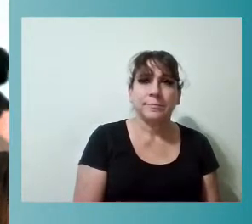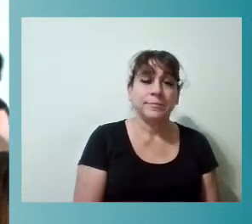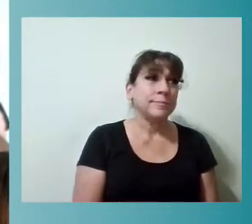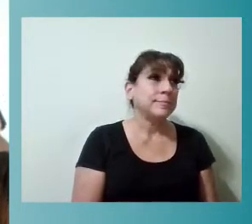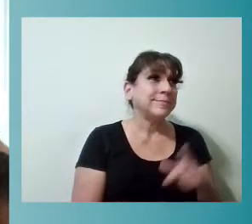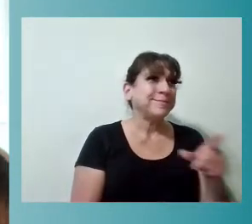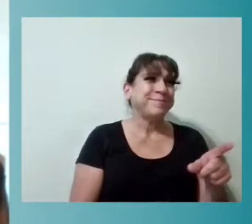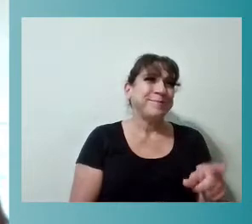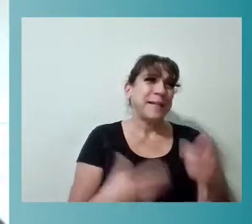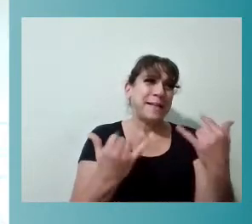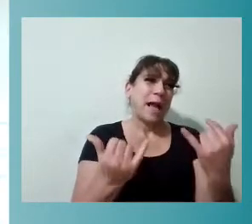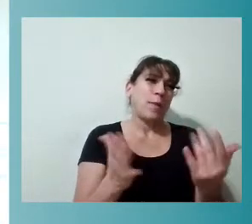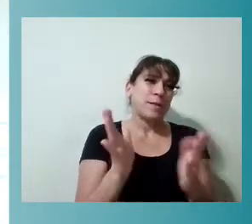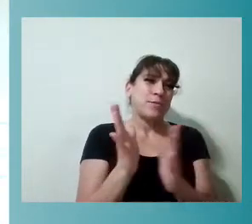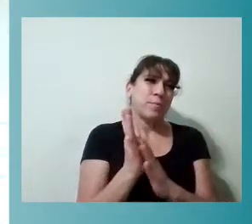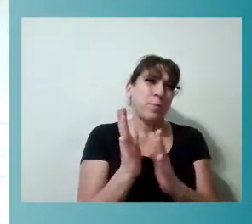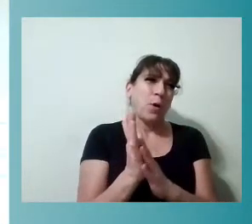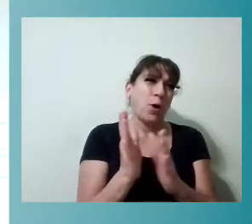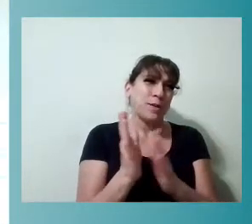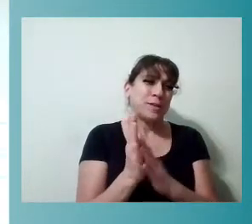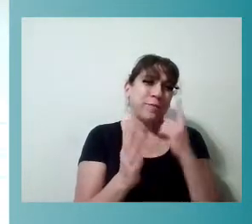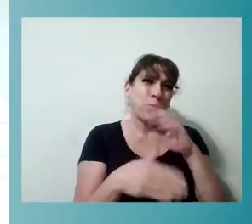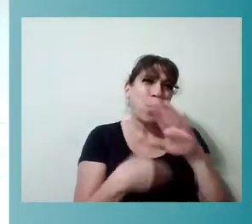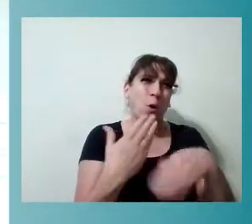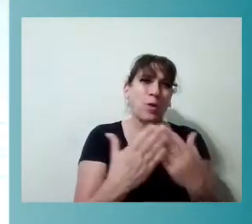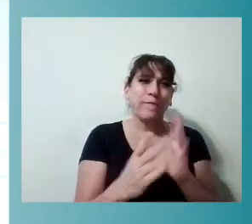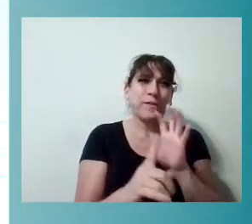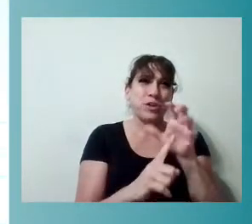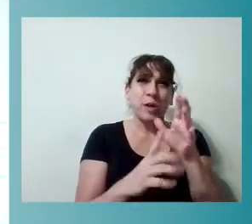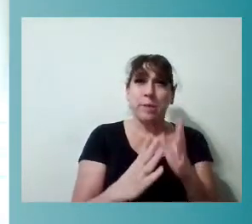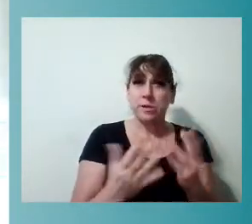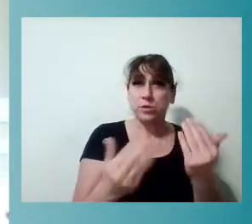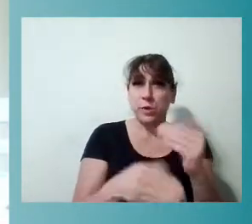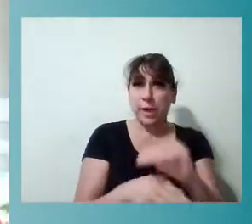So let's give another round of applause for all of our champions tonight.